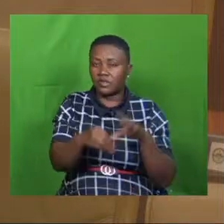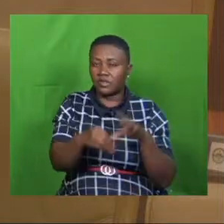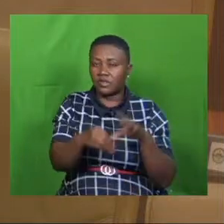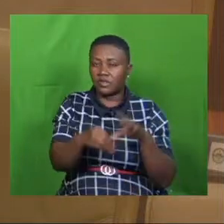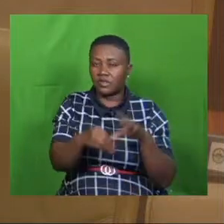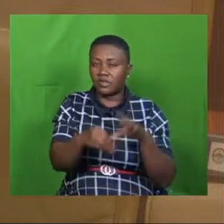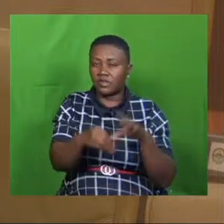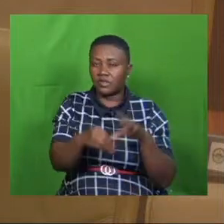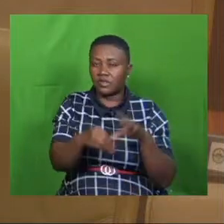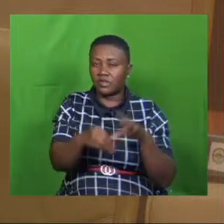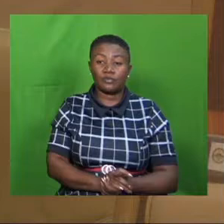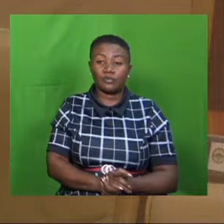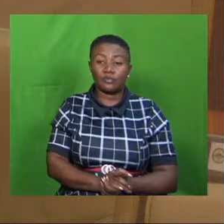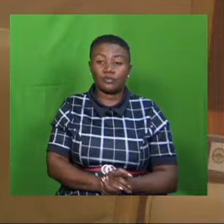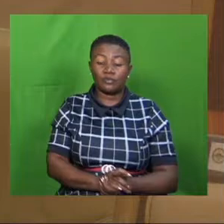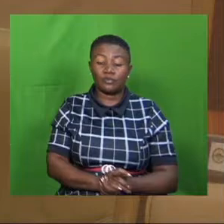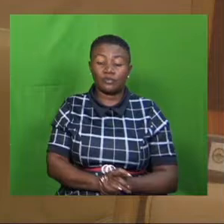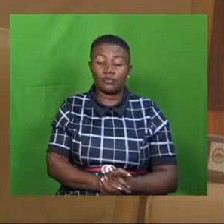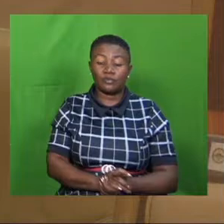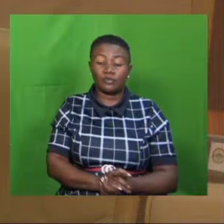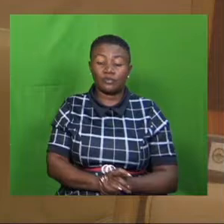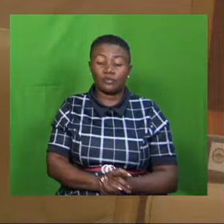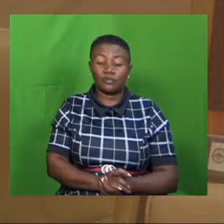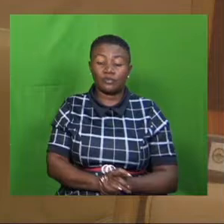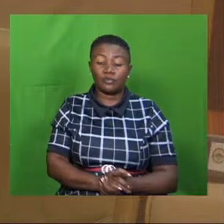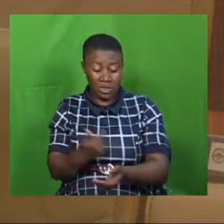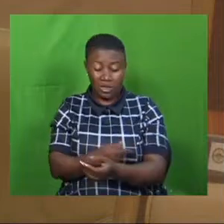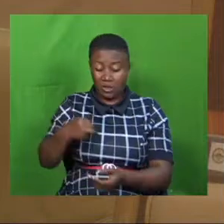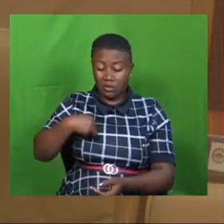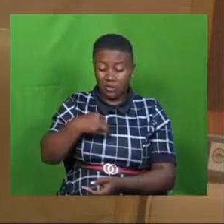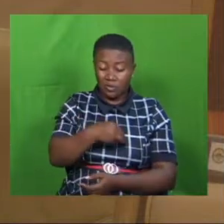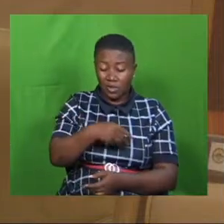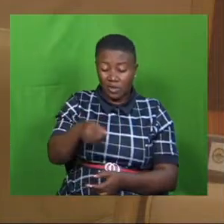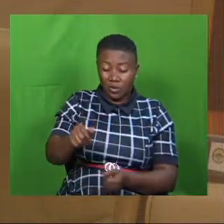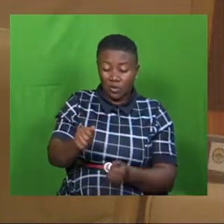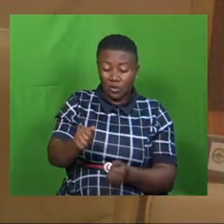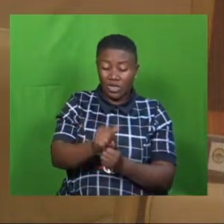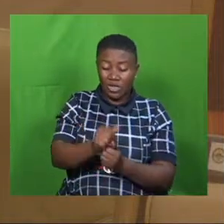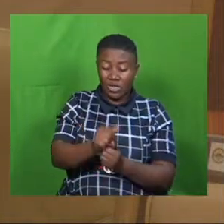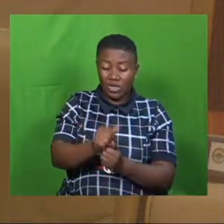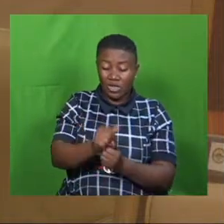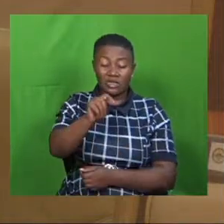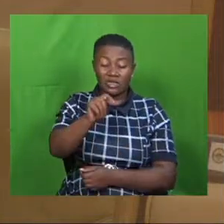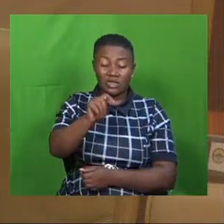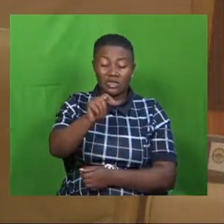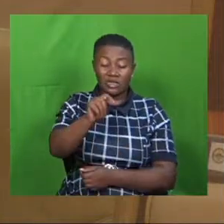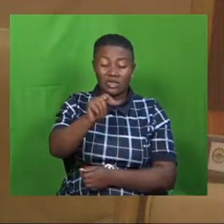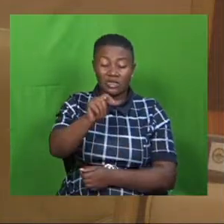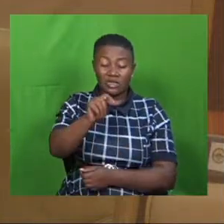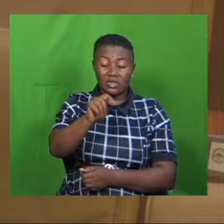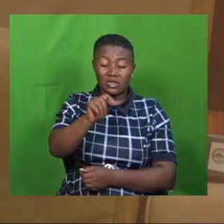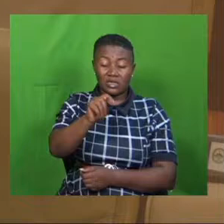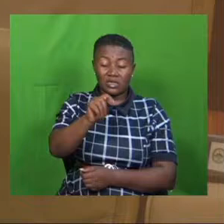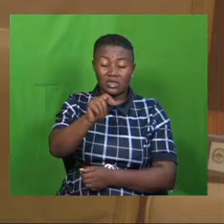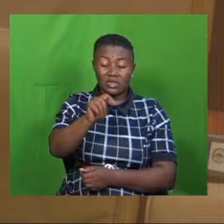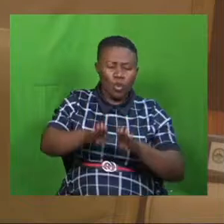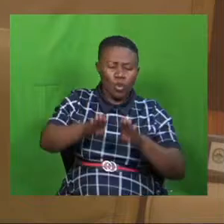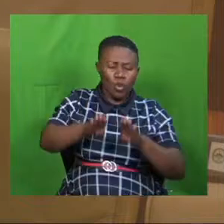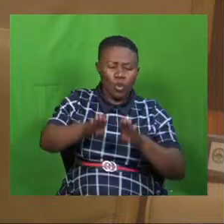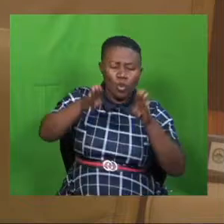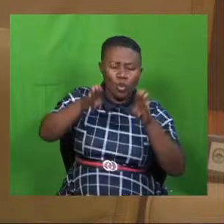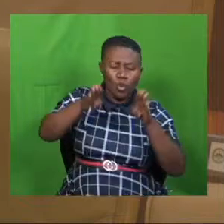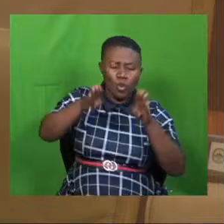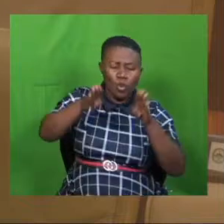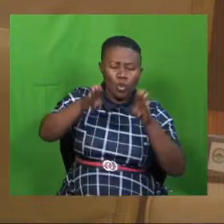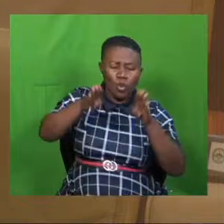Mr. Speaker, your committee observed that Ghana's membership in the TDB would also open Ghanaian entrepreneurs and